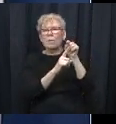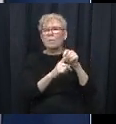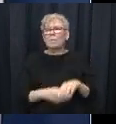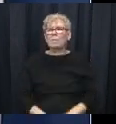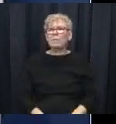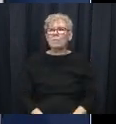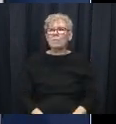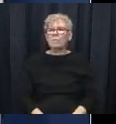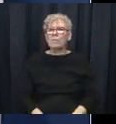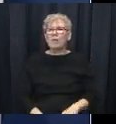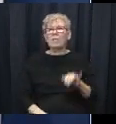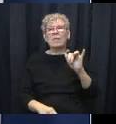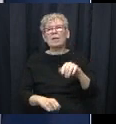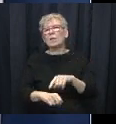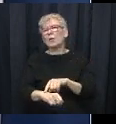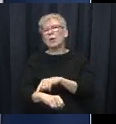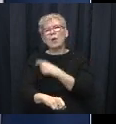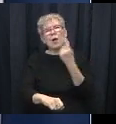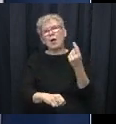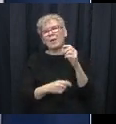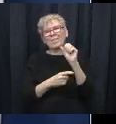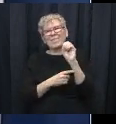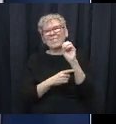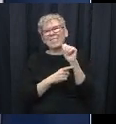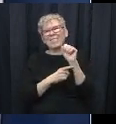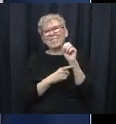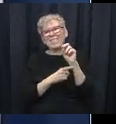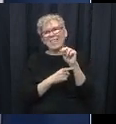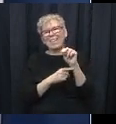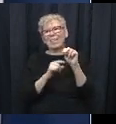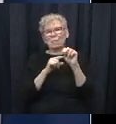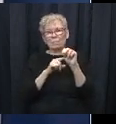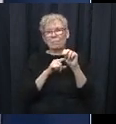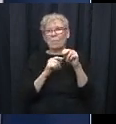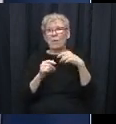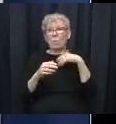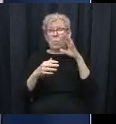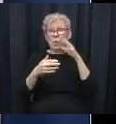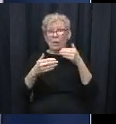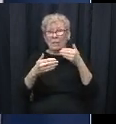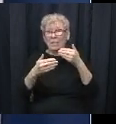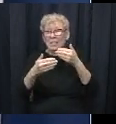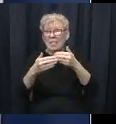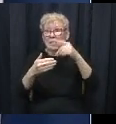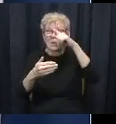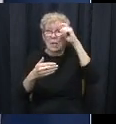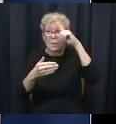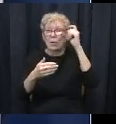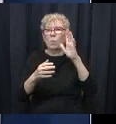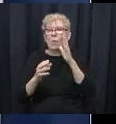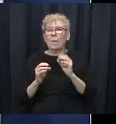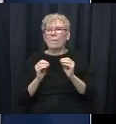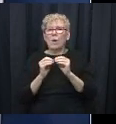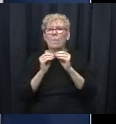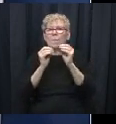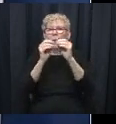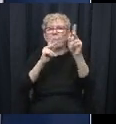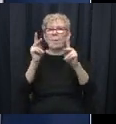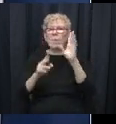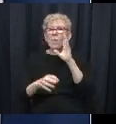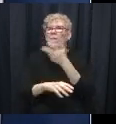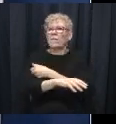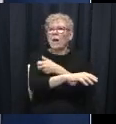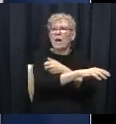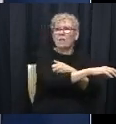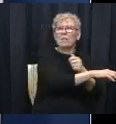that herd immunity level and get rid of the dial, it'll be much closer to normal fan activity